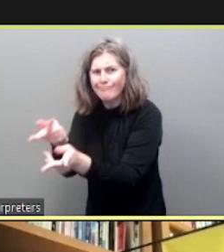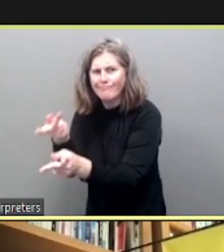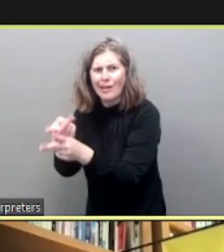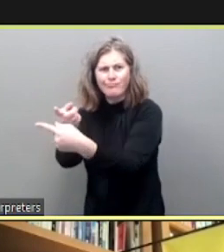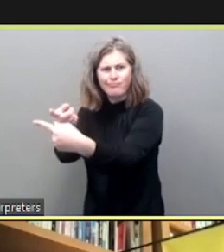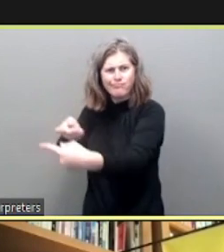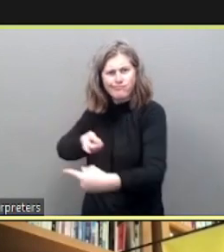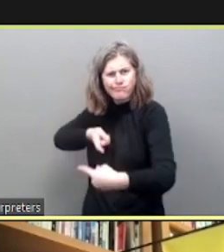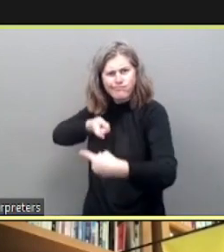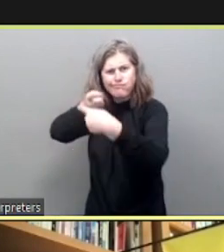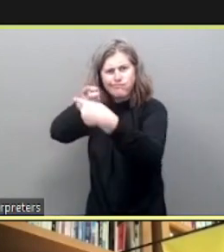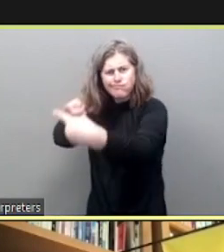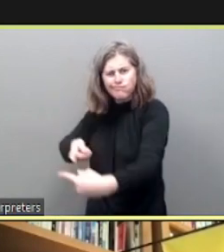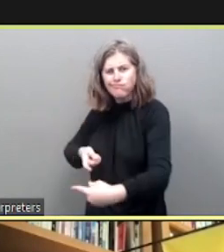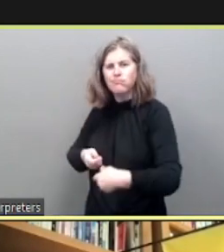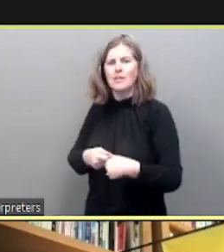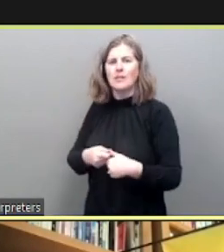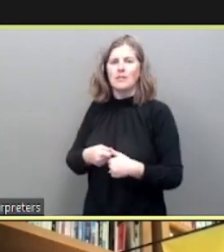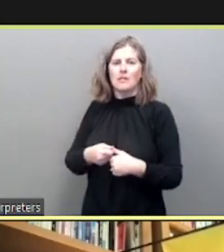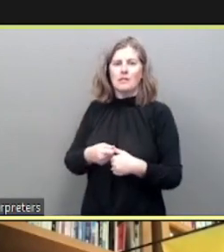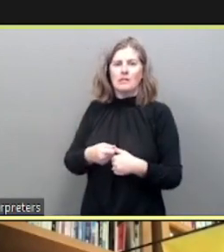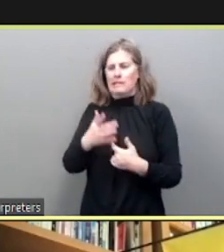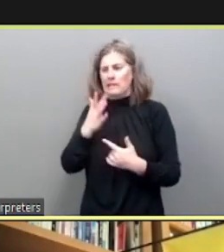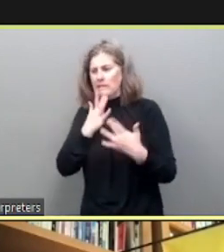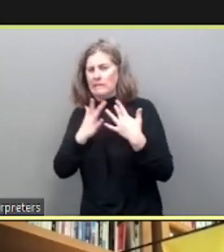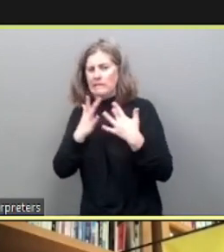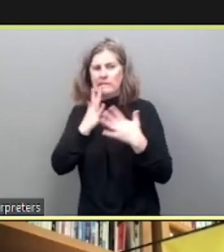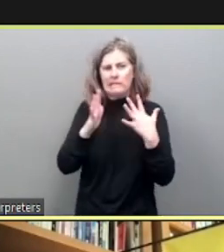and it could be made necessary by something